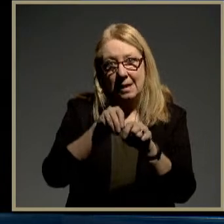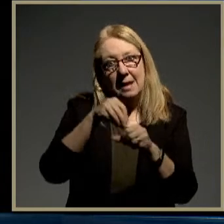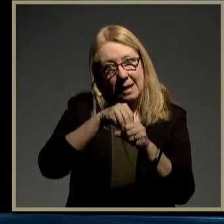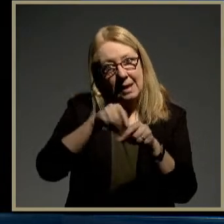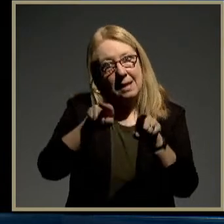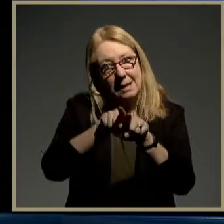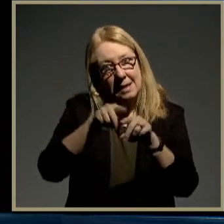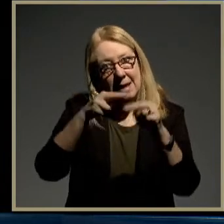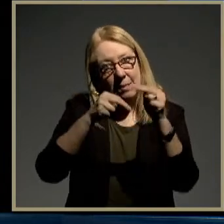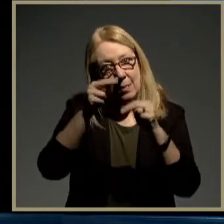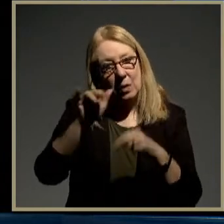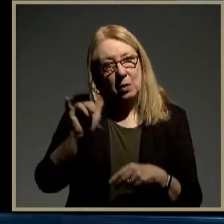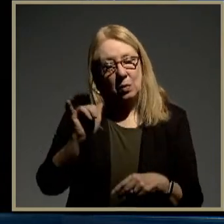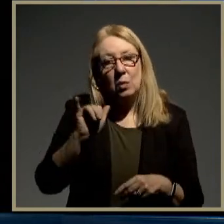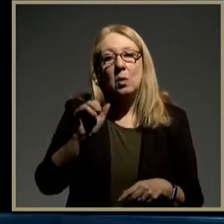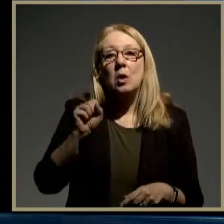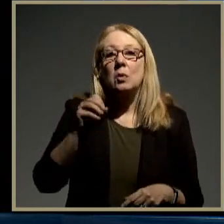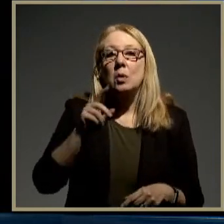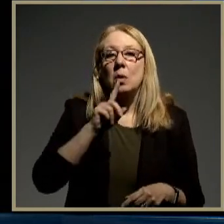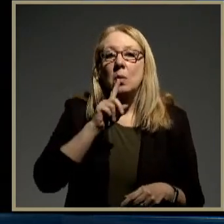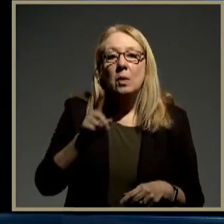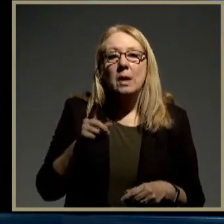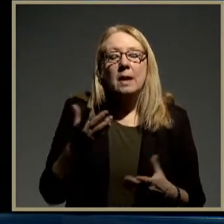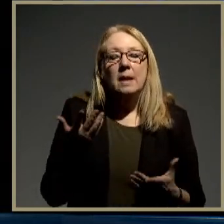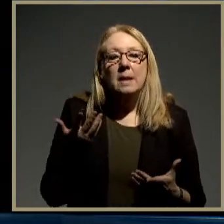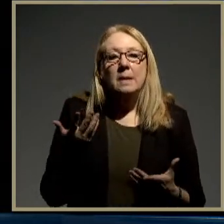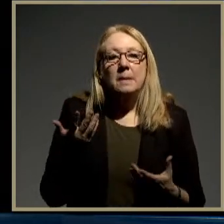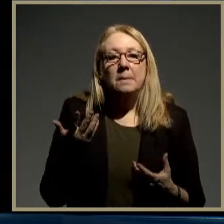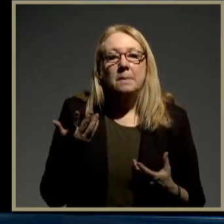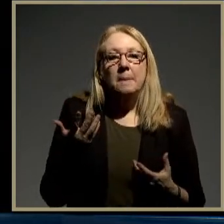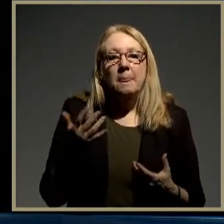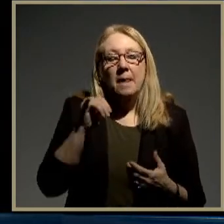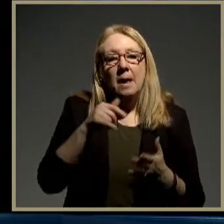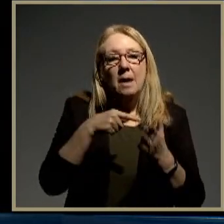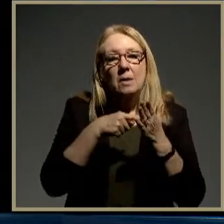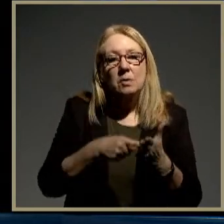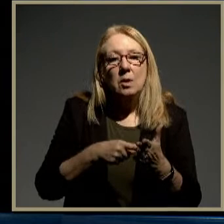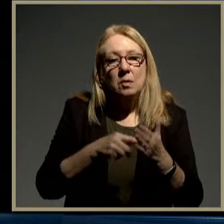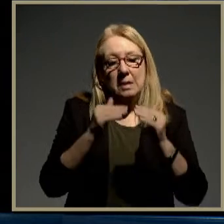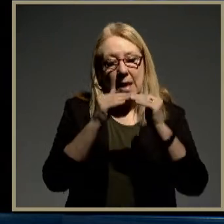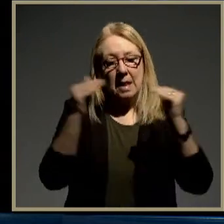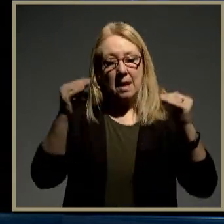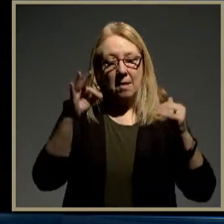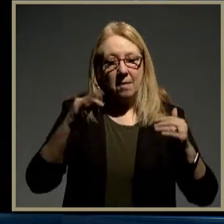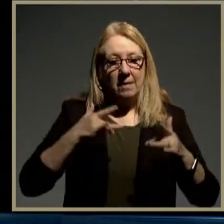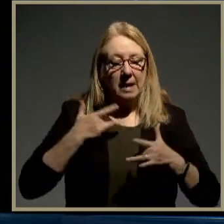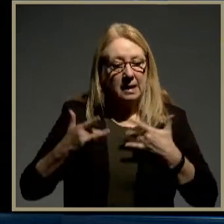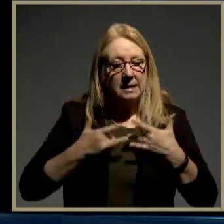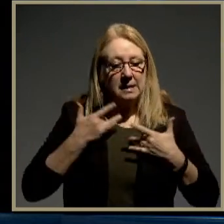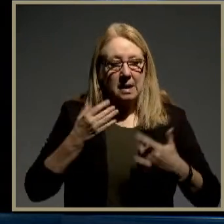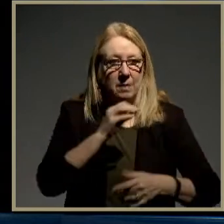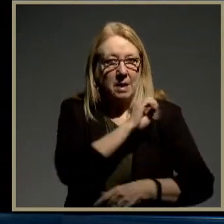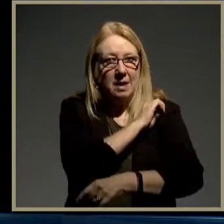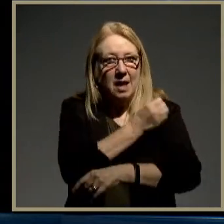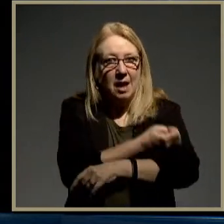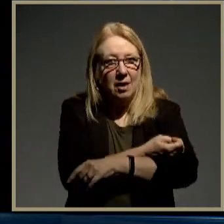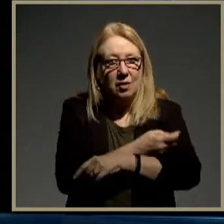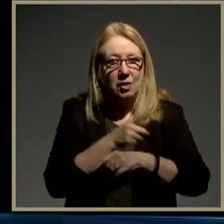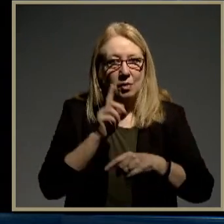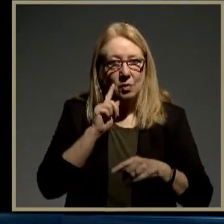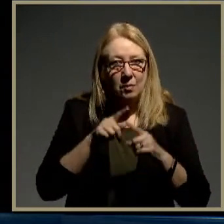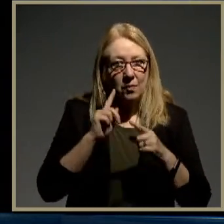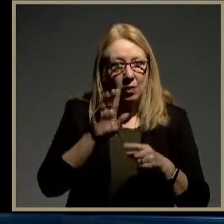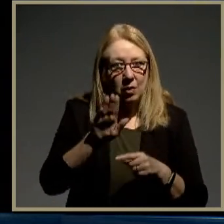itself. Generally put, it imparts a level of excitement and energy to the care you'll